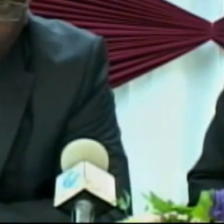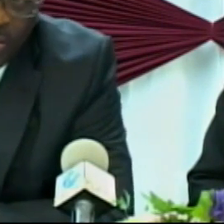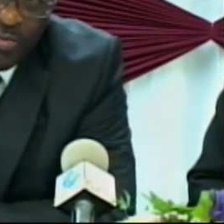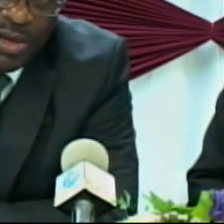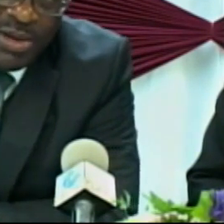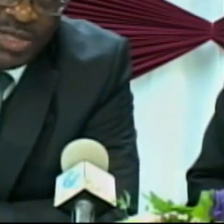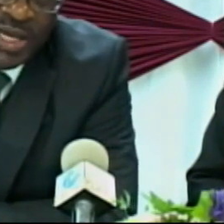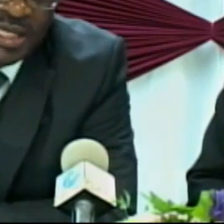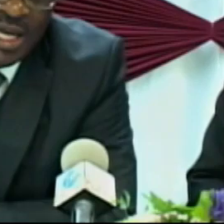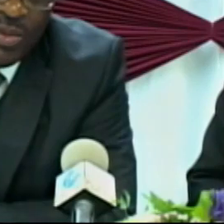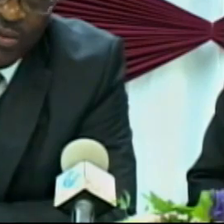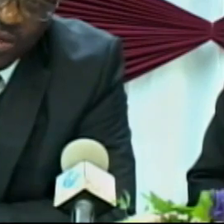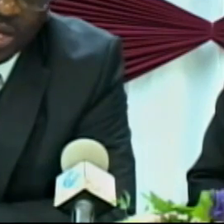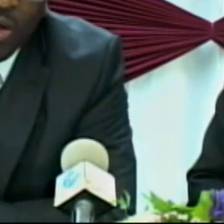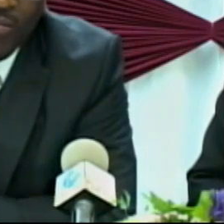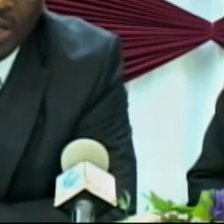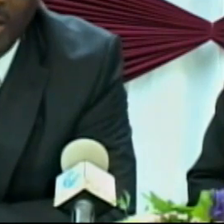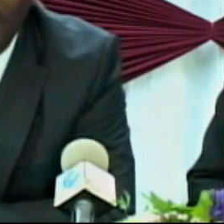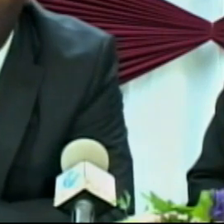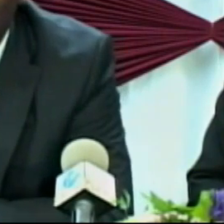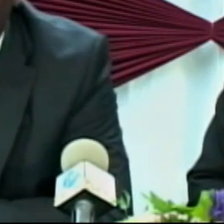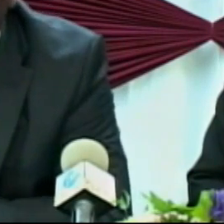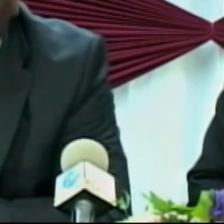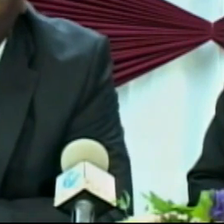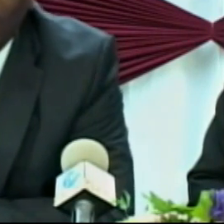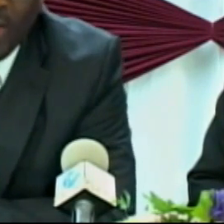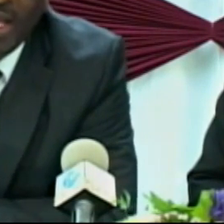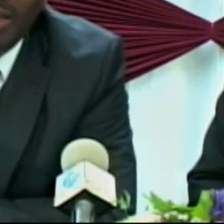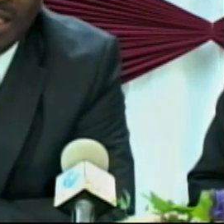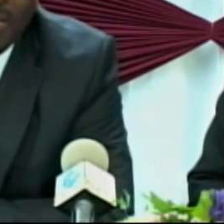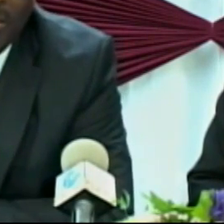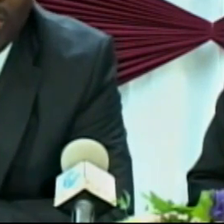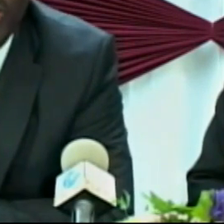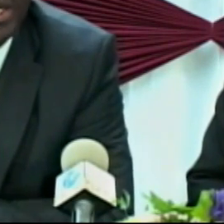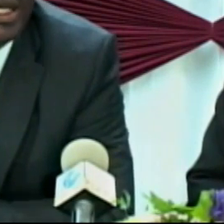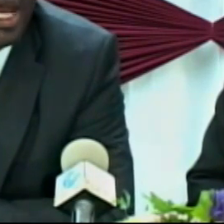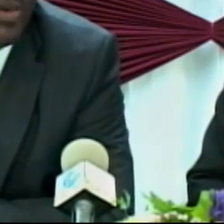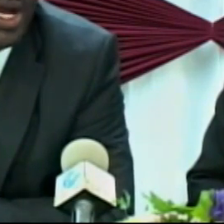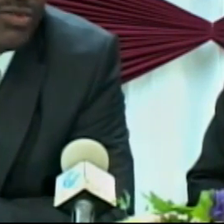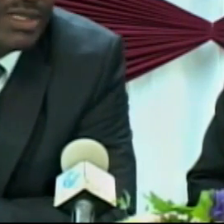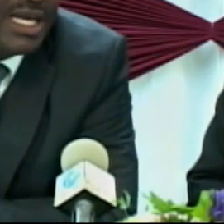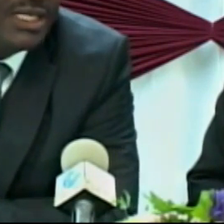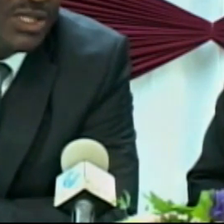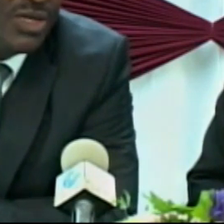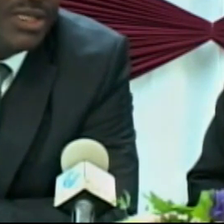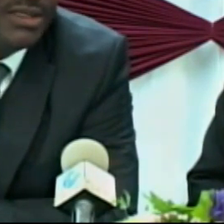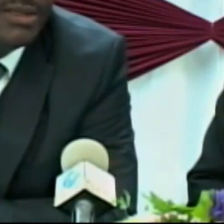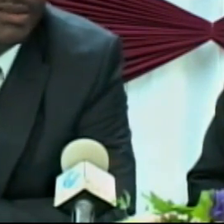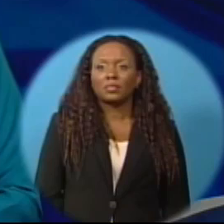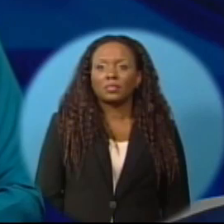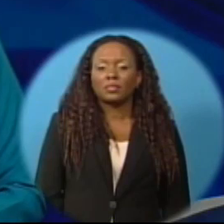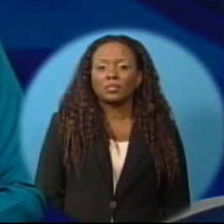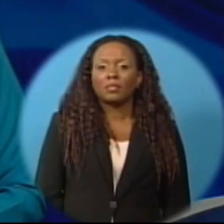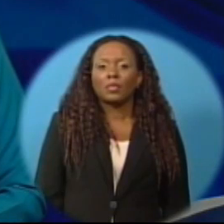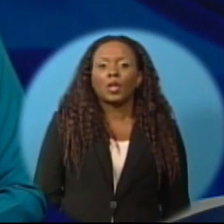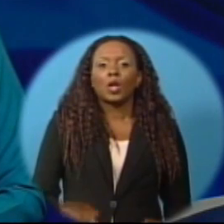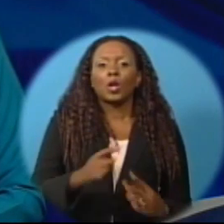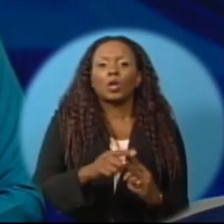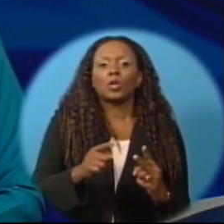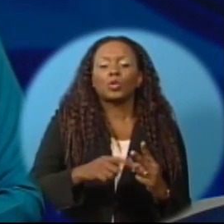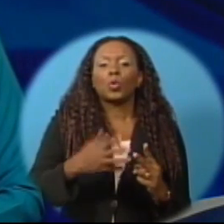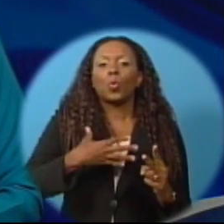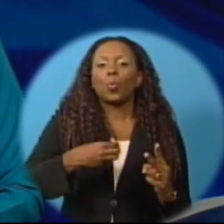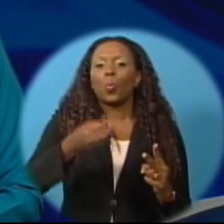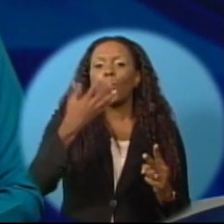we've actually put in place, we can say we are fairly confident that we've not been affected by skimming, but we wouldn't say that we are 100% certain. Meanwhile,